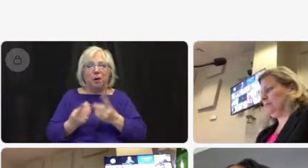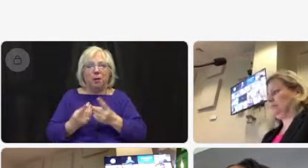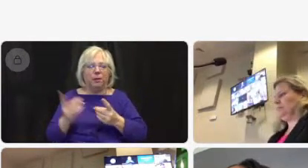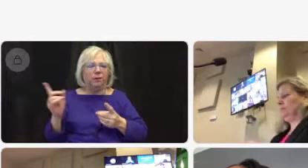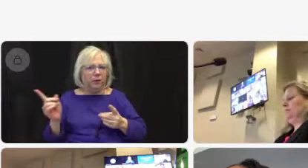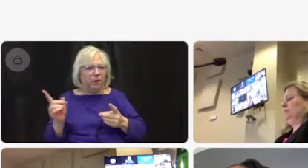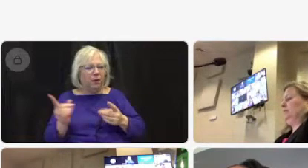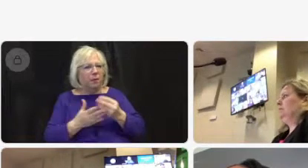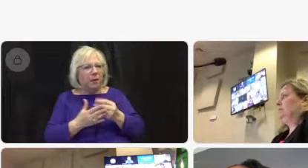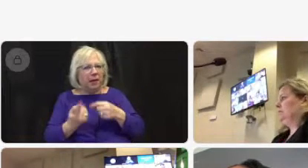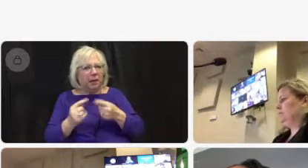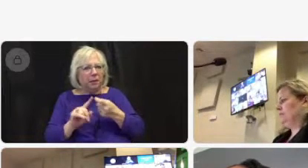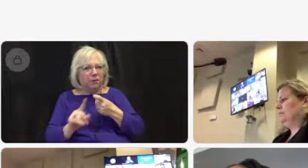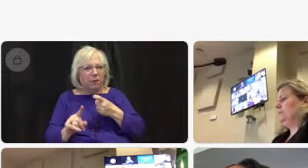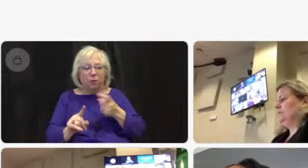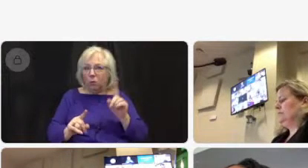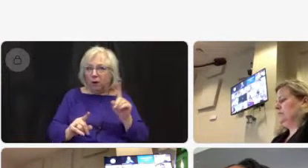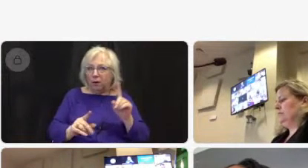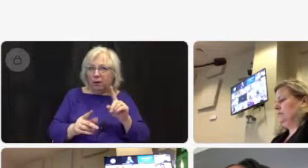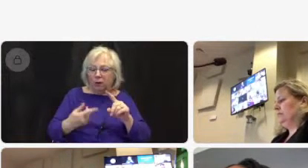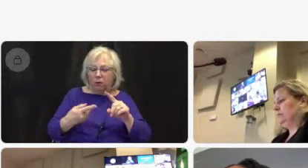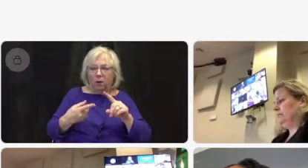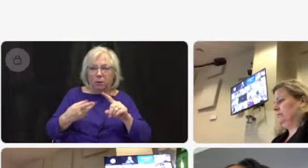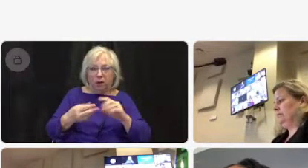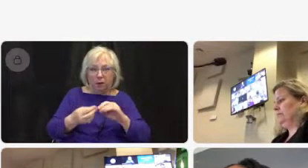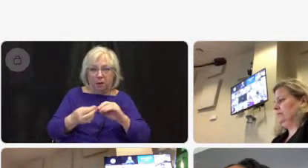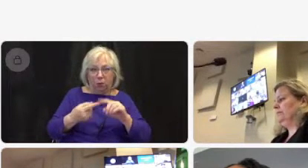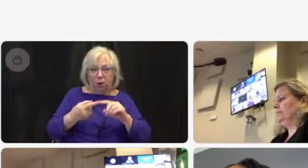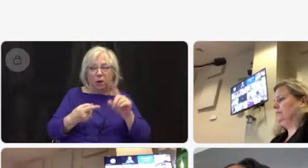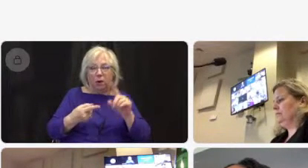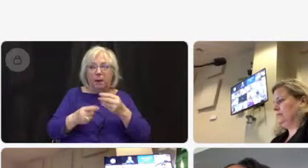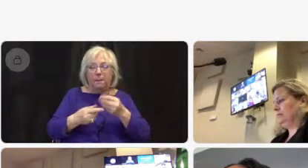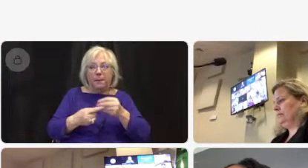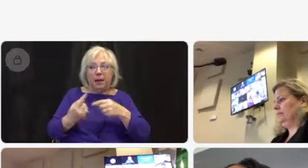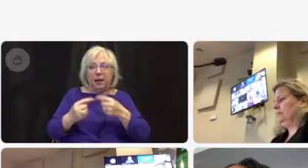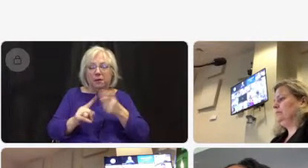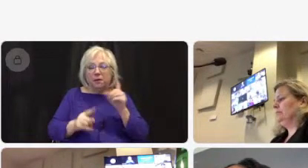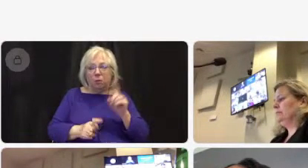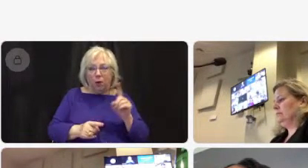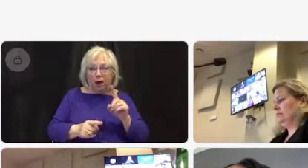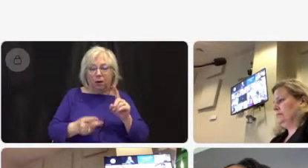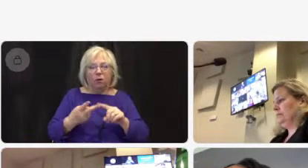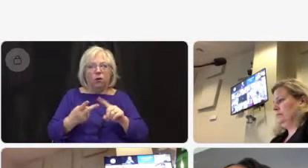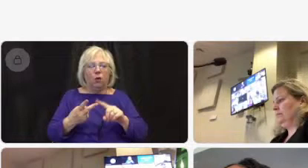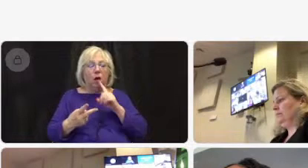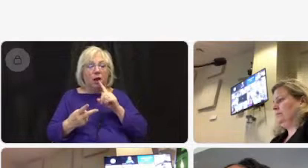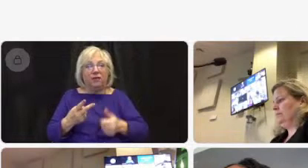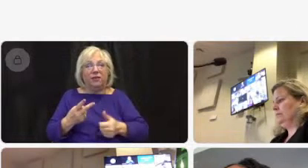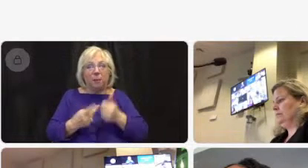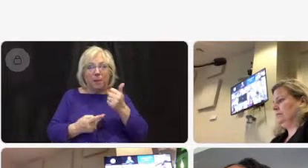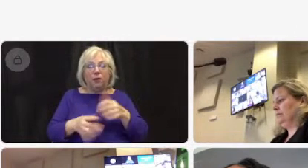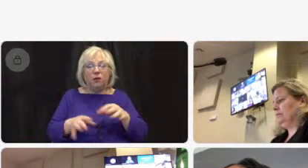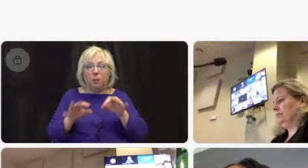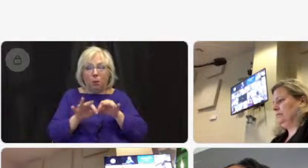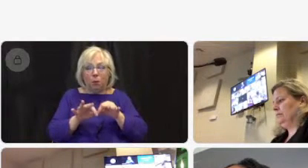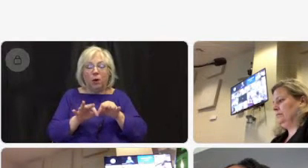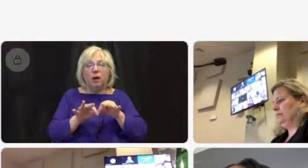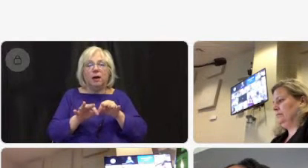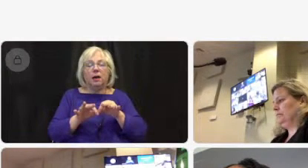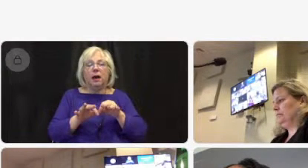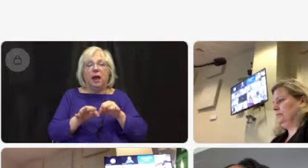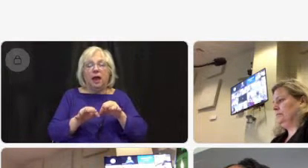from? Where's the money coming from? Number two, is this the most important needs for the police and the fire department?